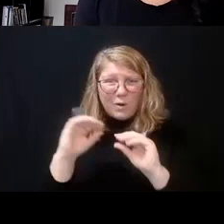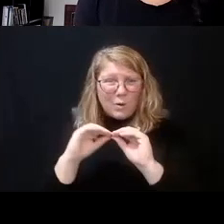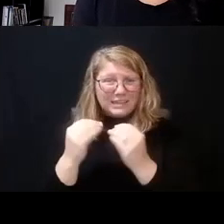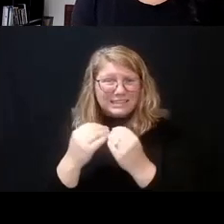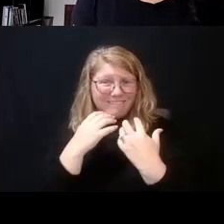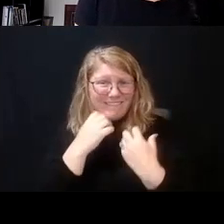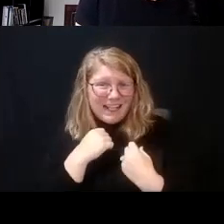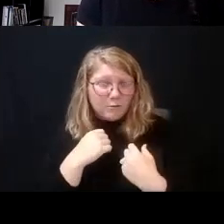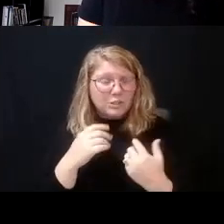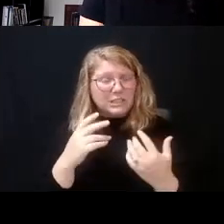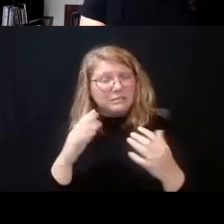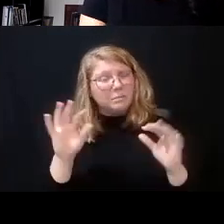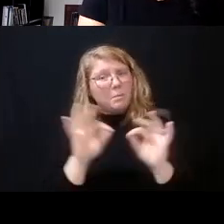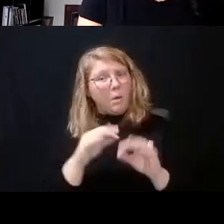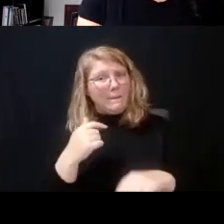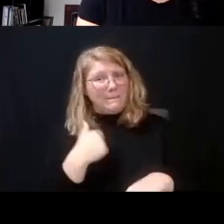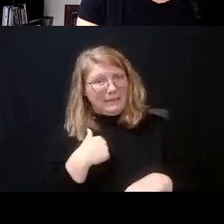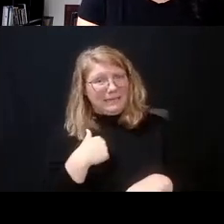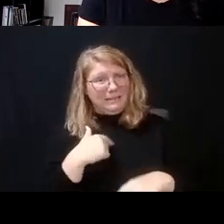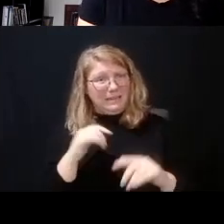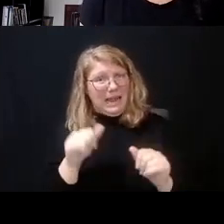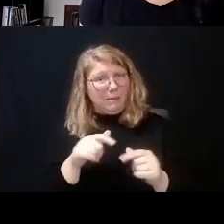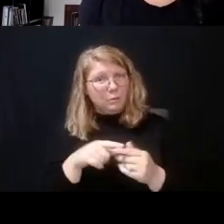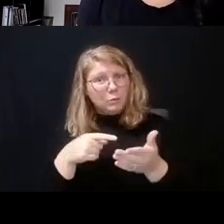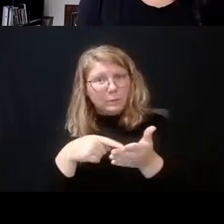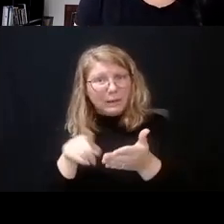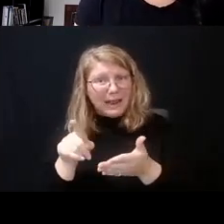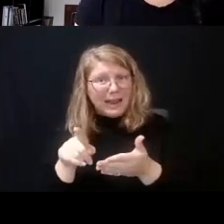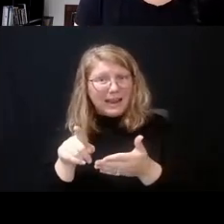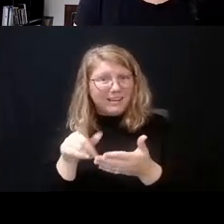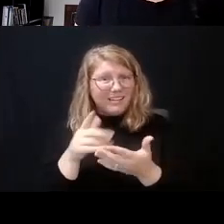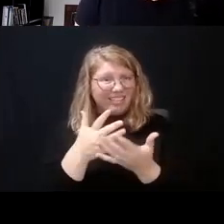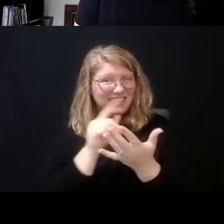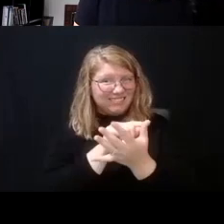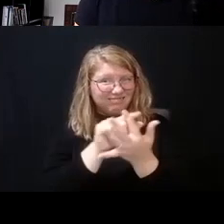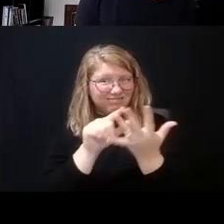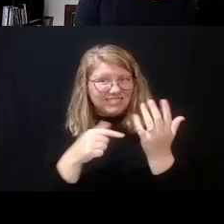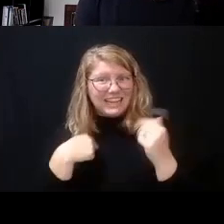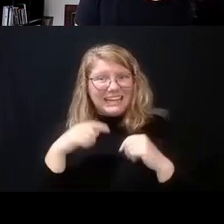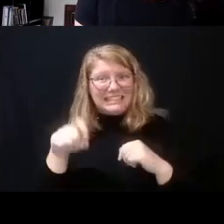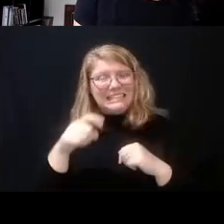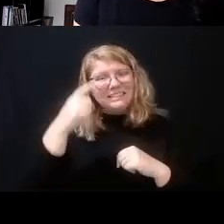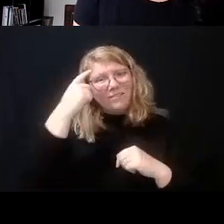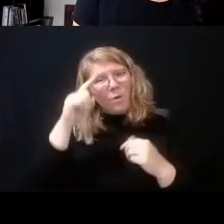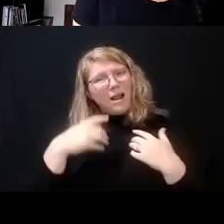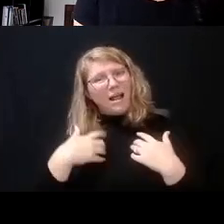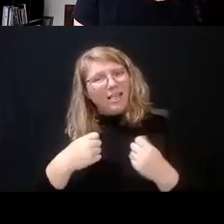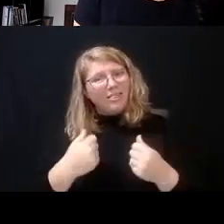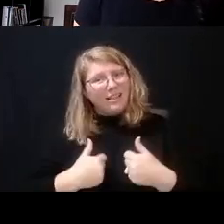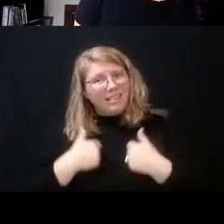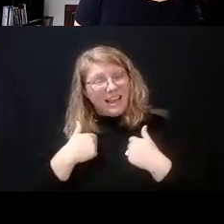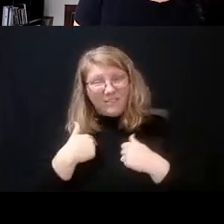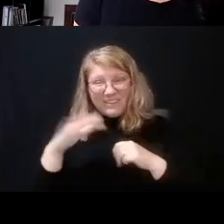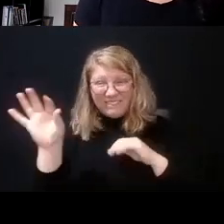just me being able to spend a few dollars on the things I need to be healthy. So we found a package for